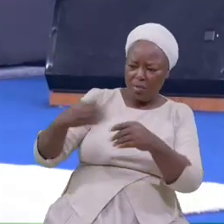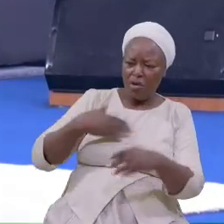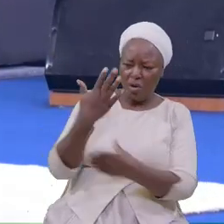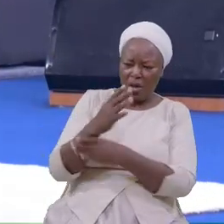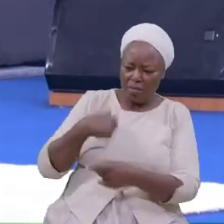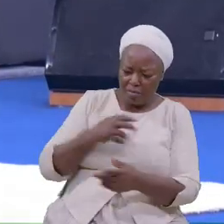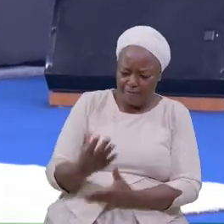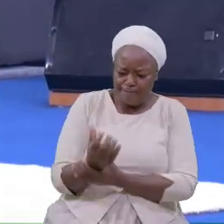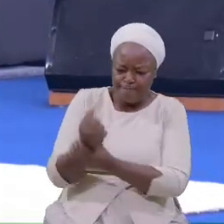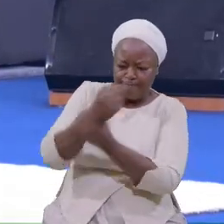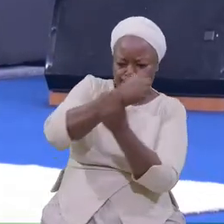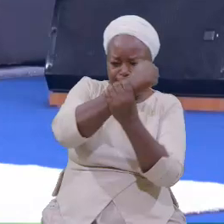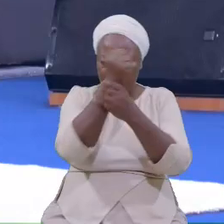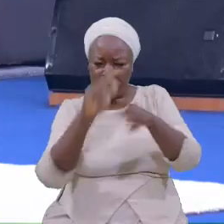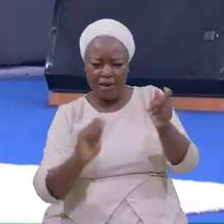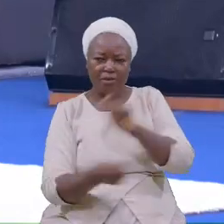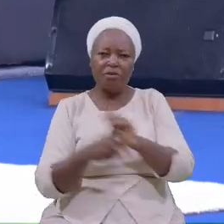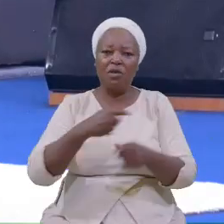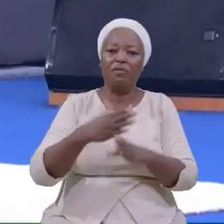away from that evil.